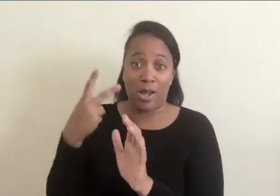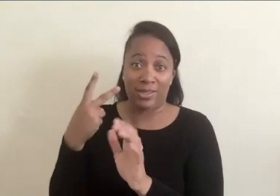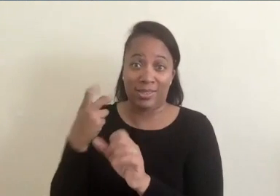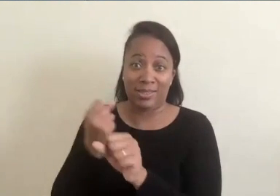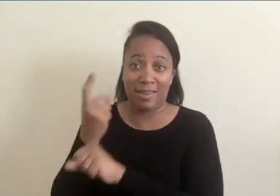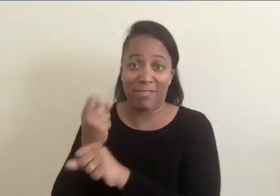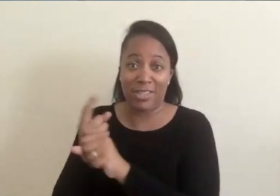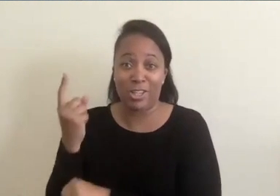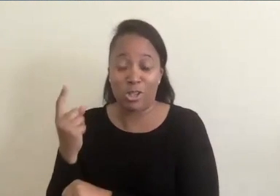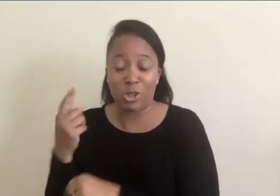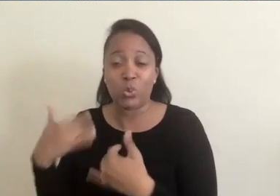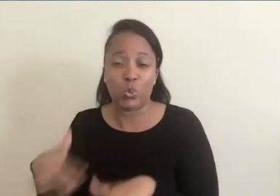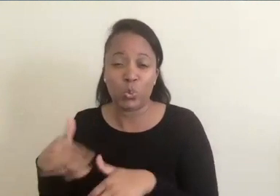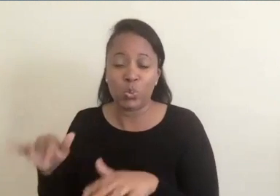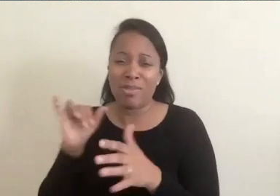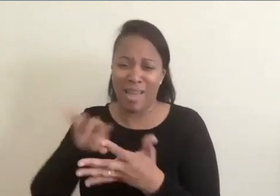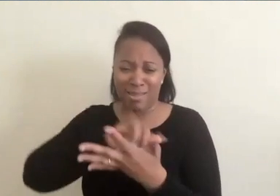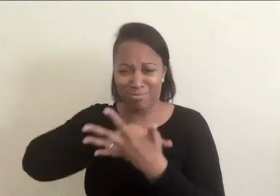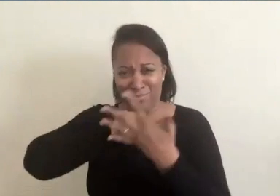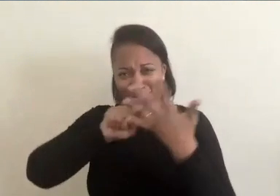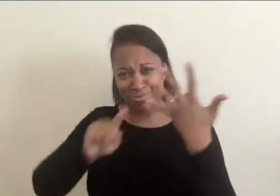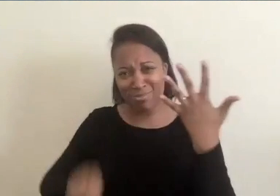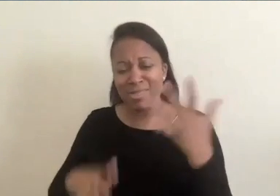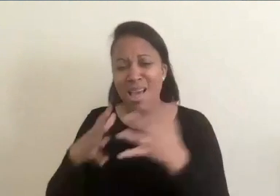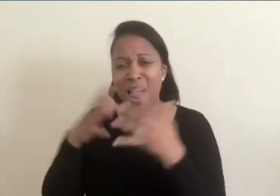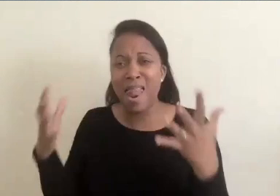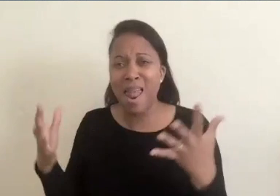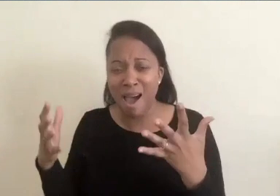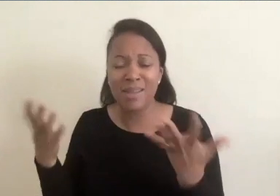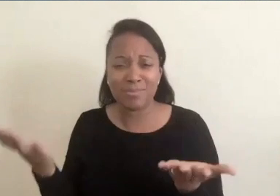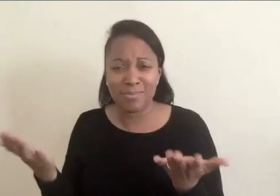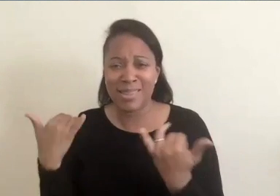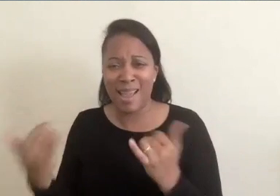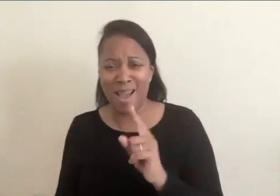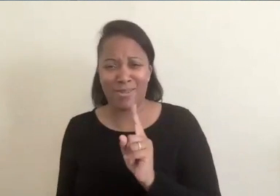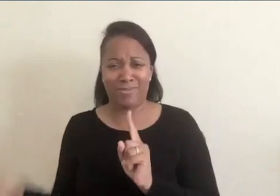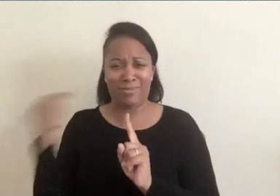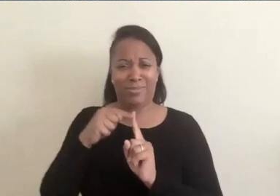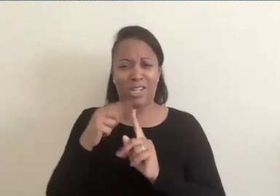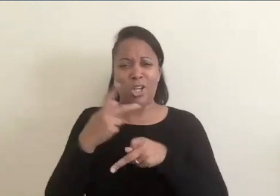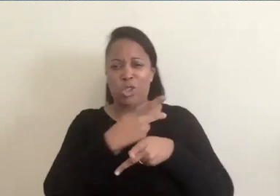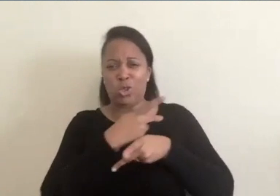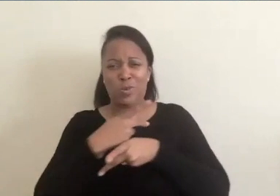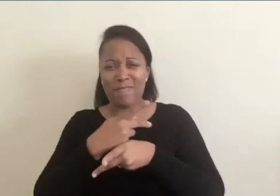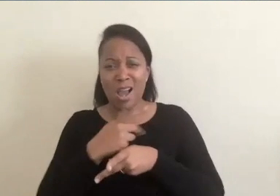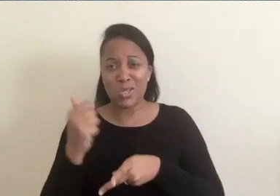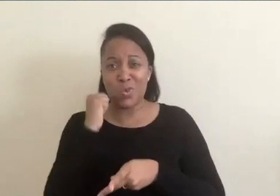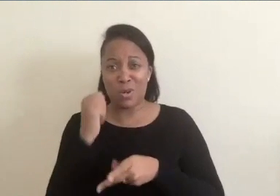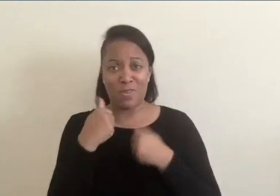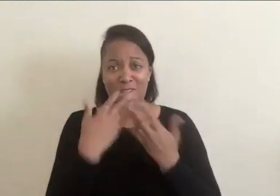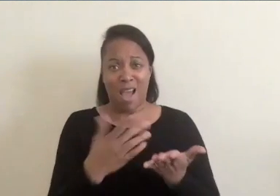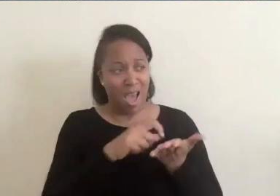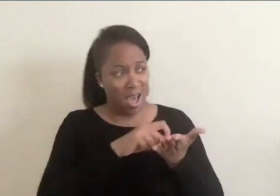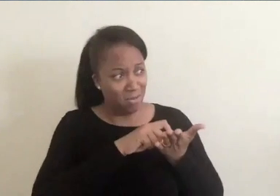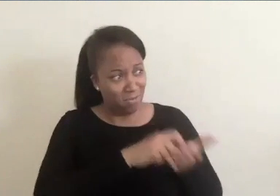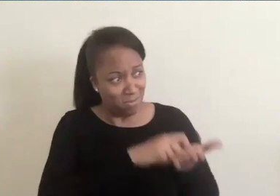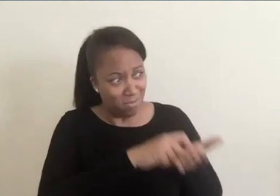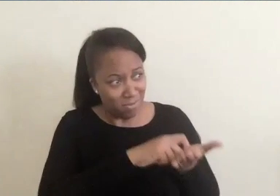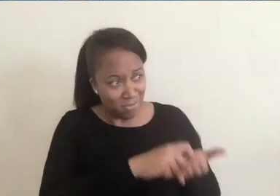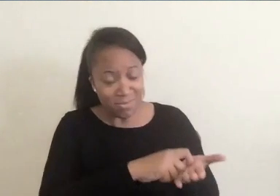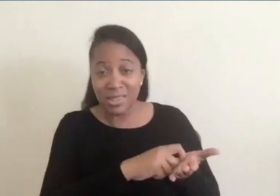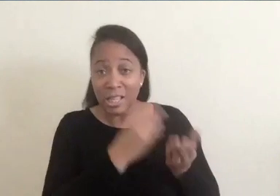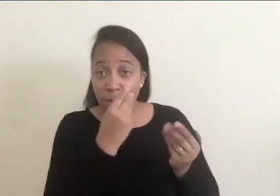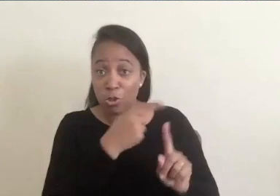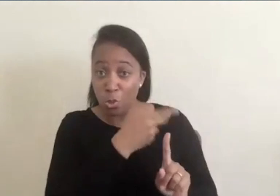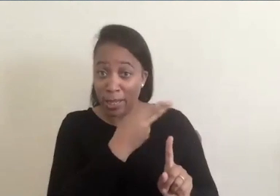If you go back to what happened in the first place, that the supervisor refused to provide written information to hearing